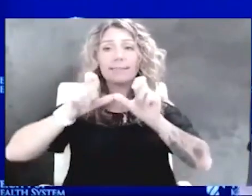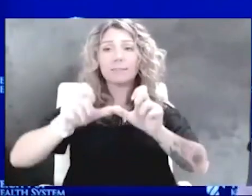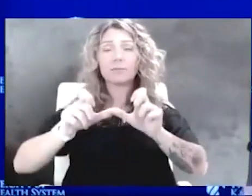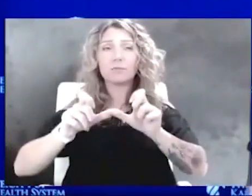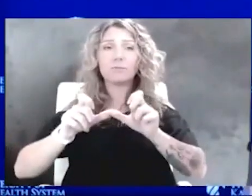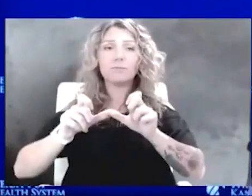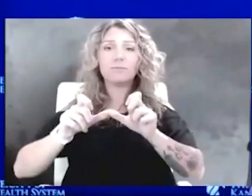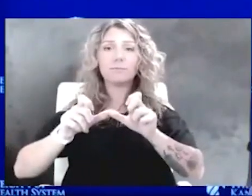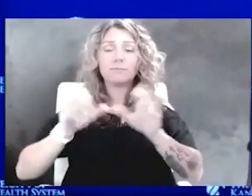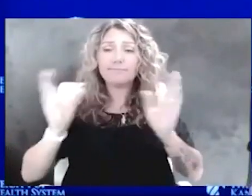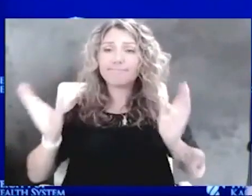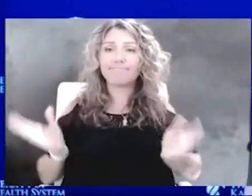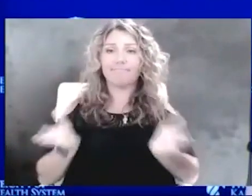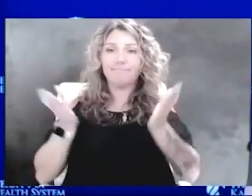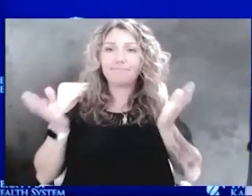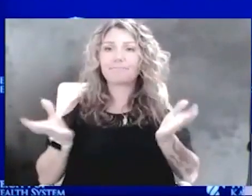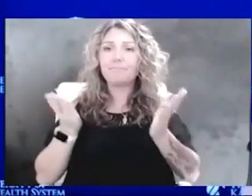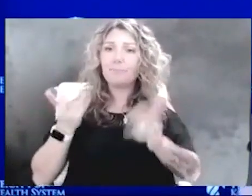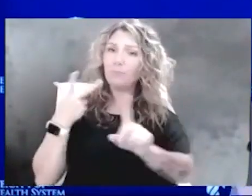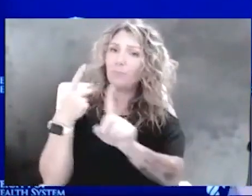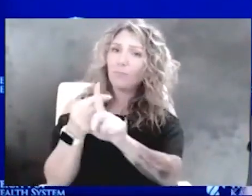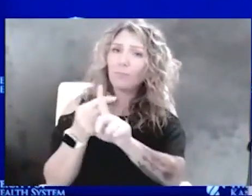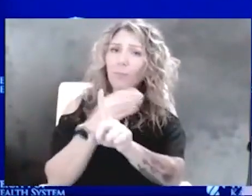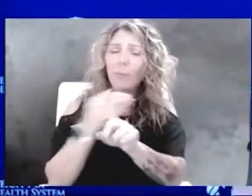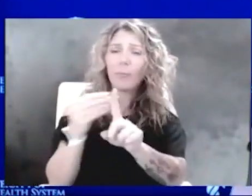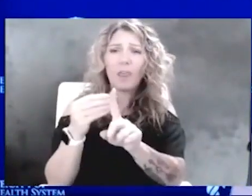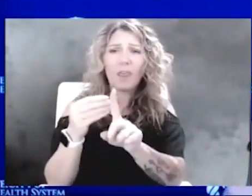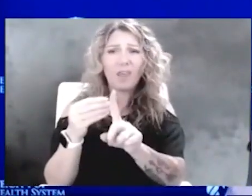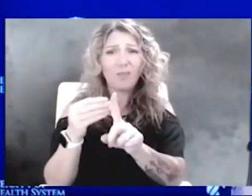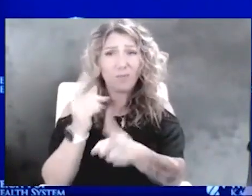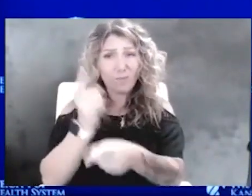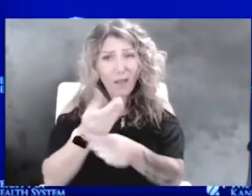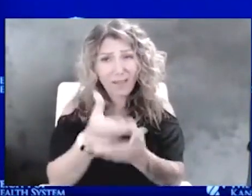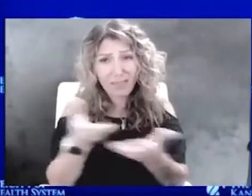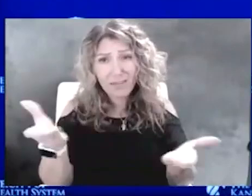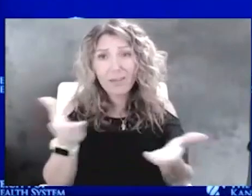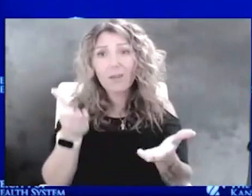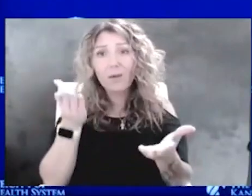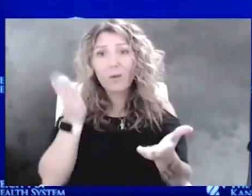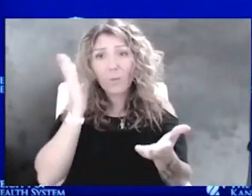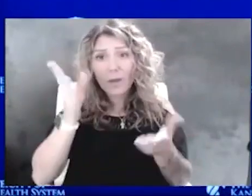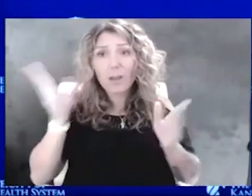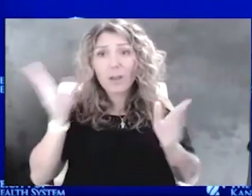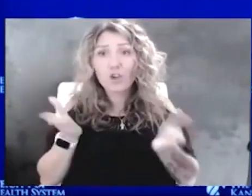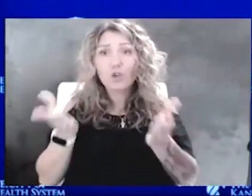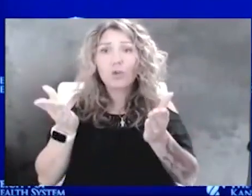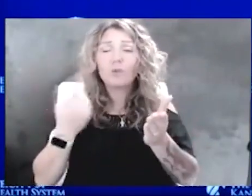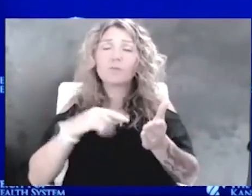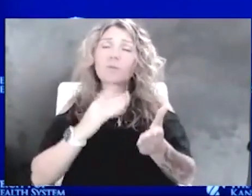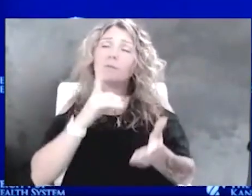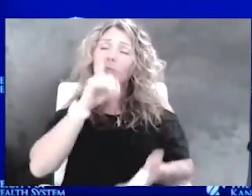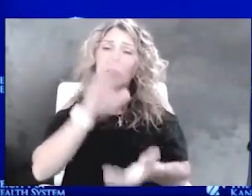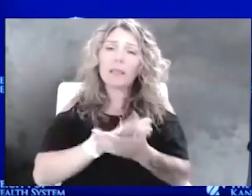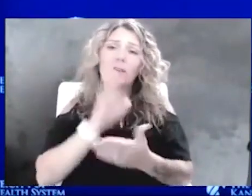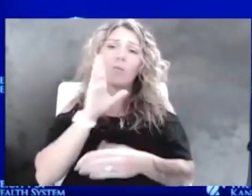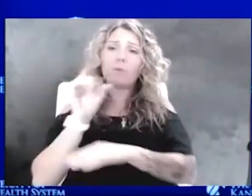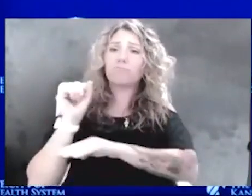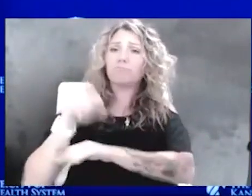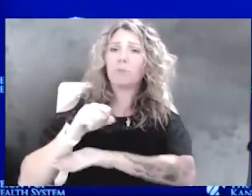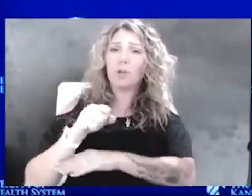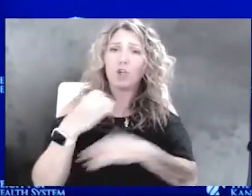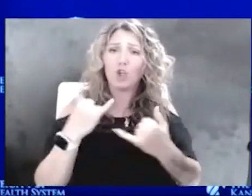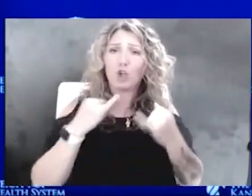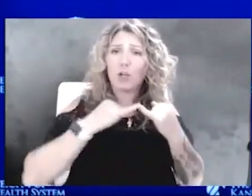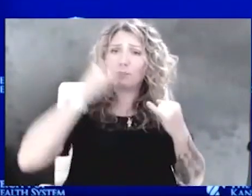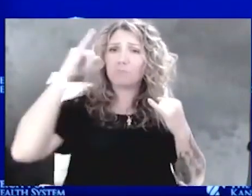encourage vaccination, encourage doing the right thing. We do believe we will get through this current surge, hopefully sooner rather than